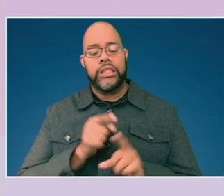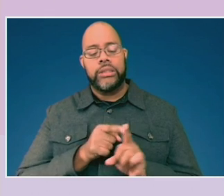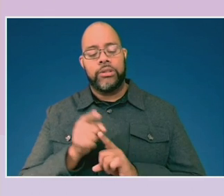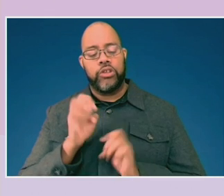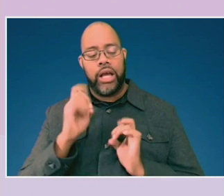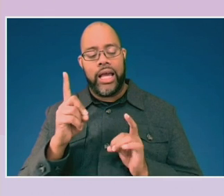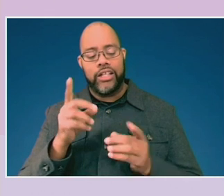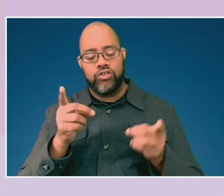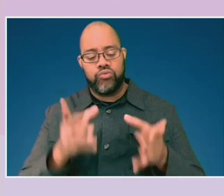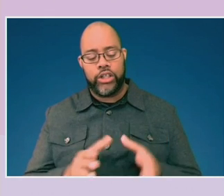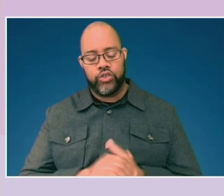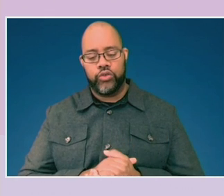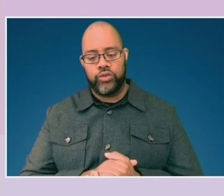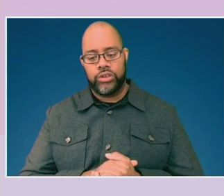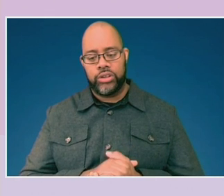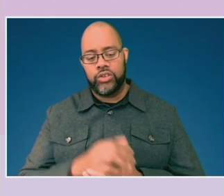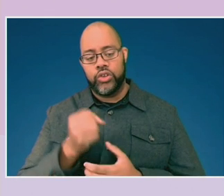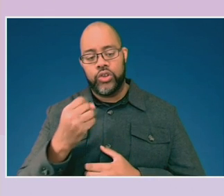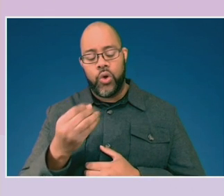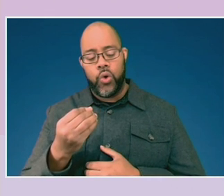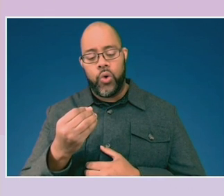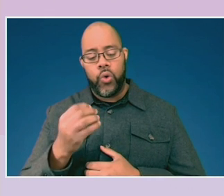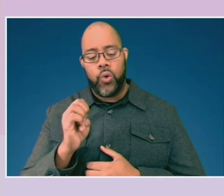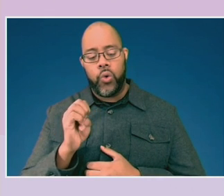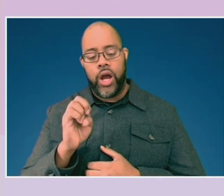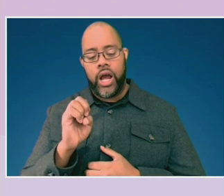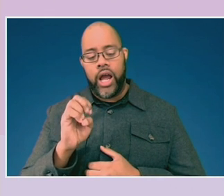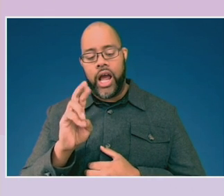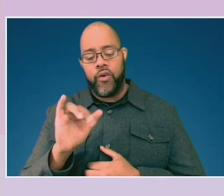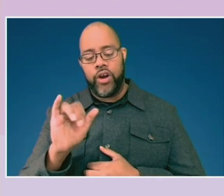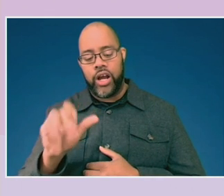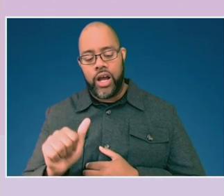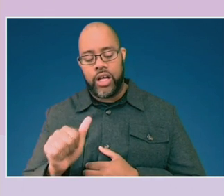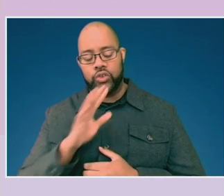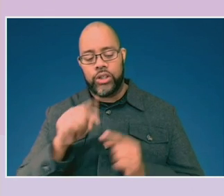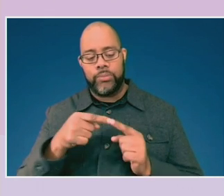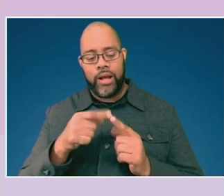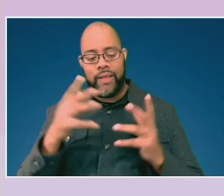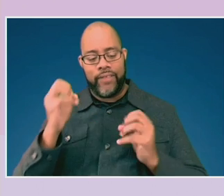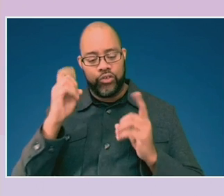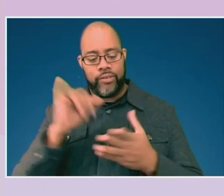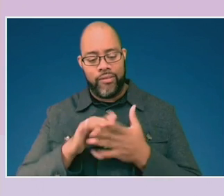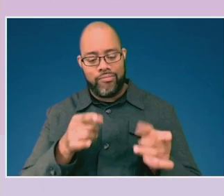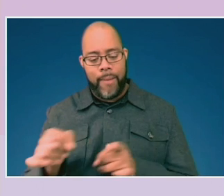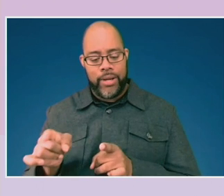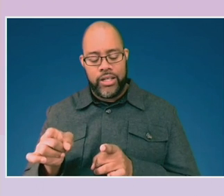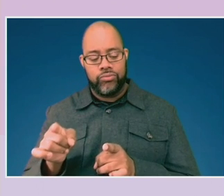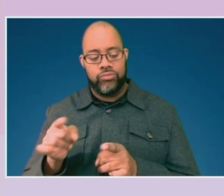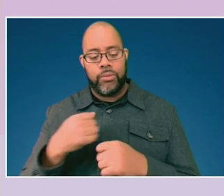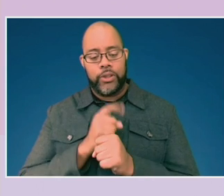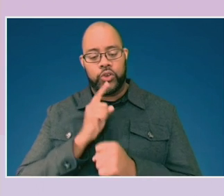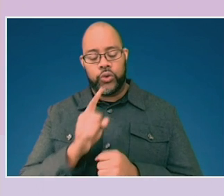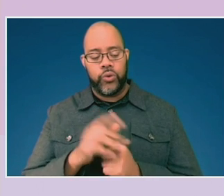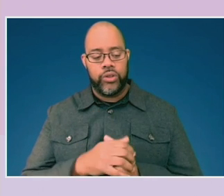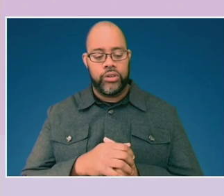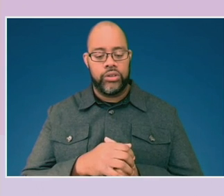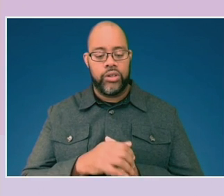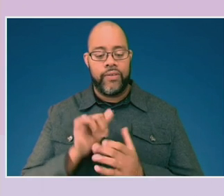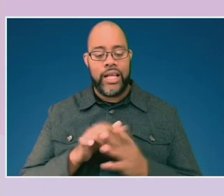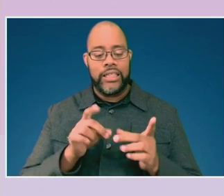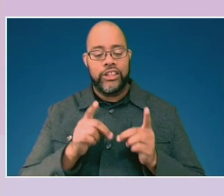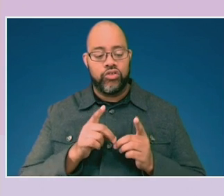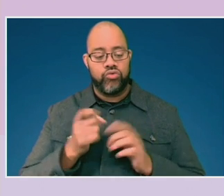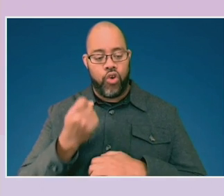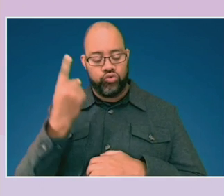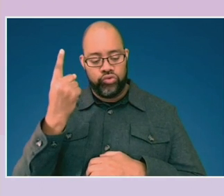directors. And so Erica talked about a lot of the education that's happening to make sure that districts